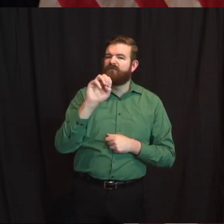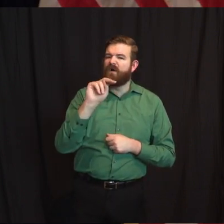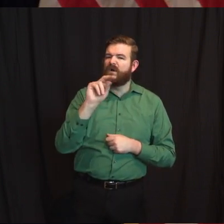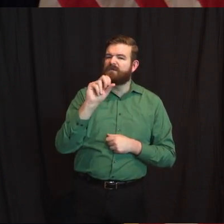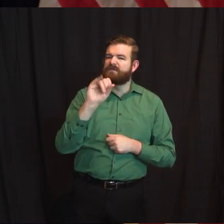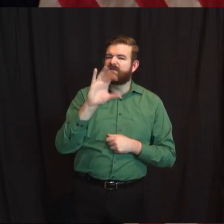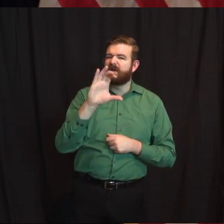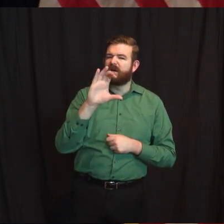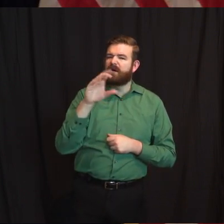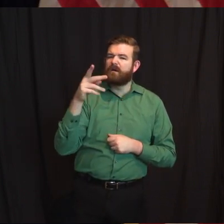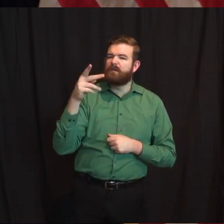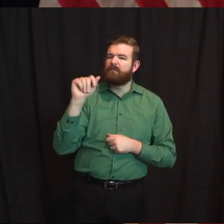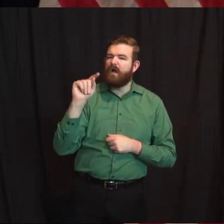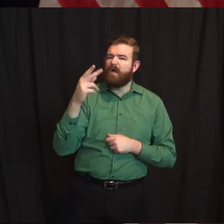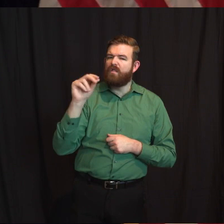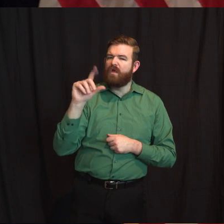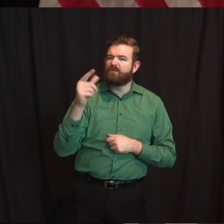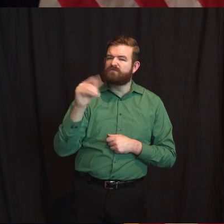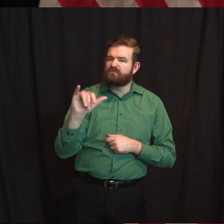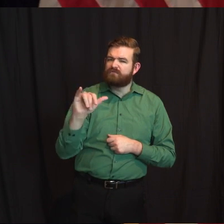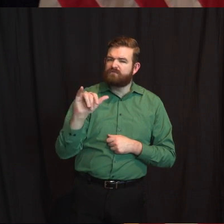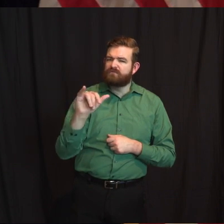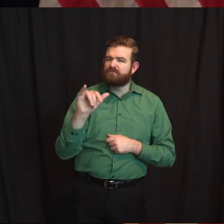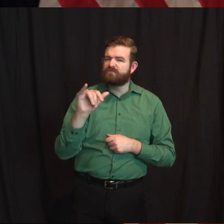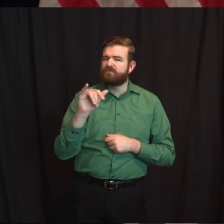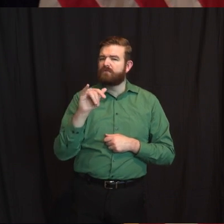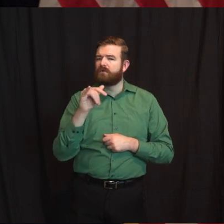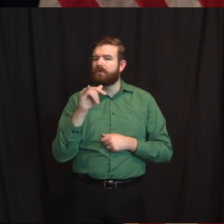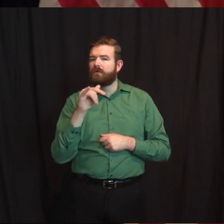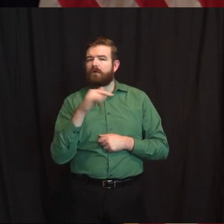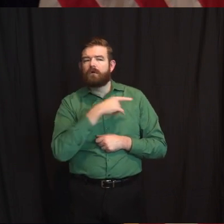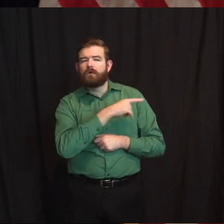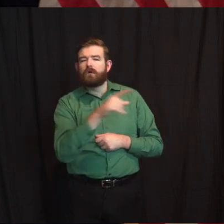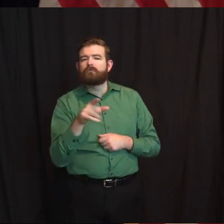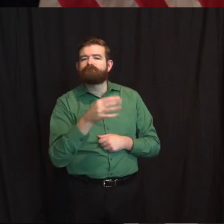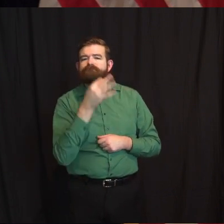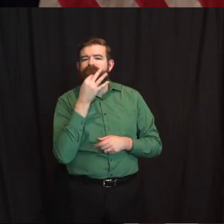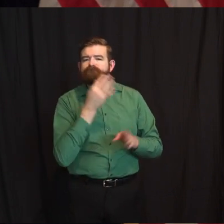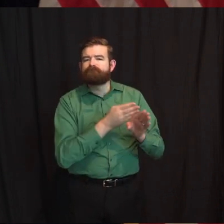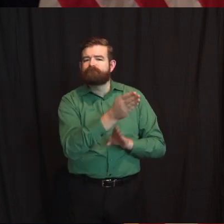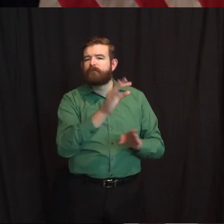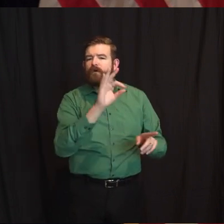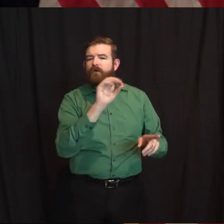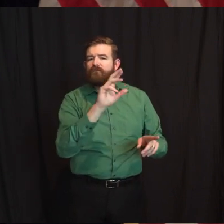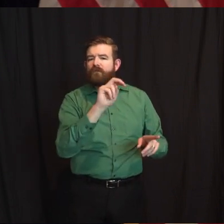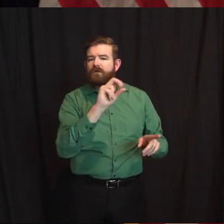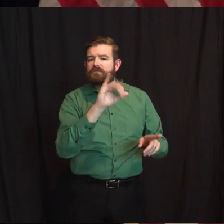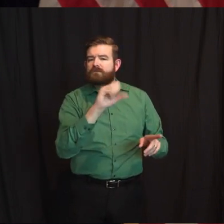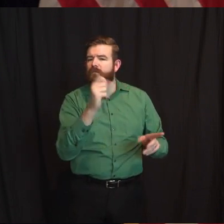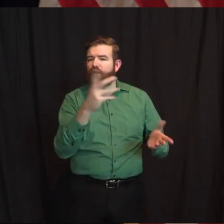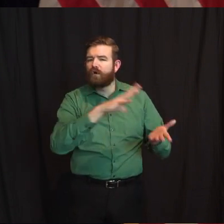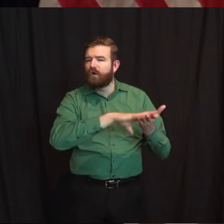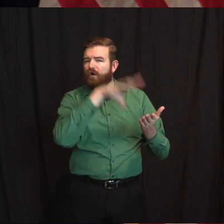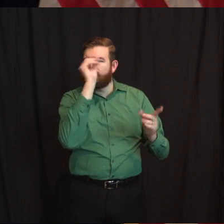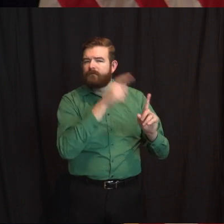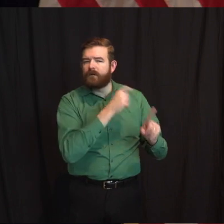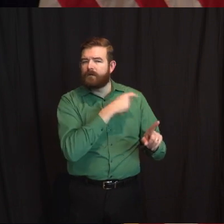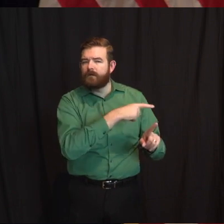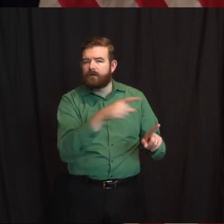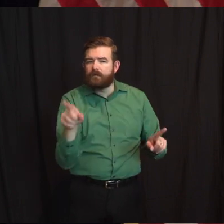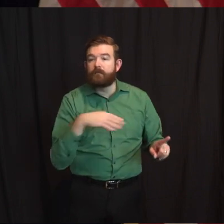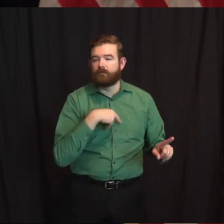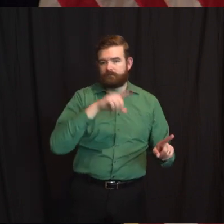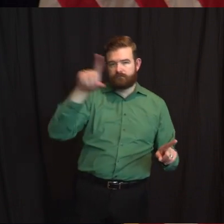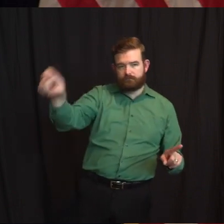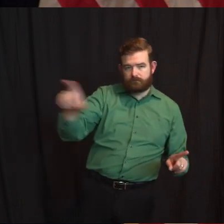if so, what have you learned from their work? And my third question is for Colonel Callahan. Are there any crime statistics you can offer year